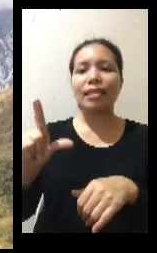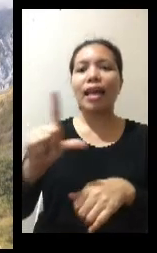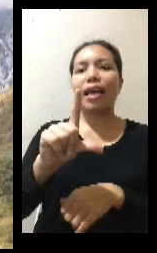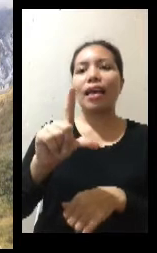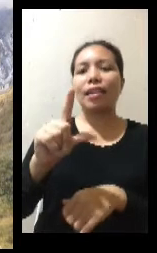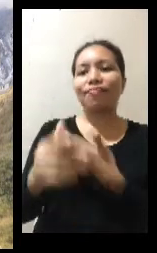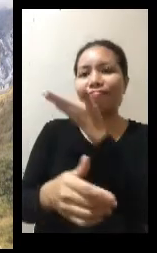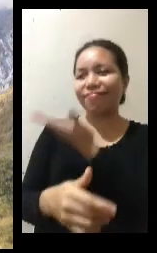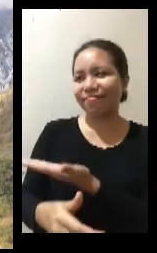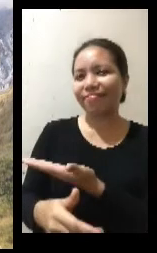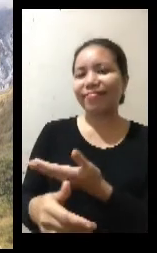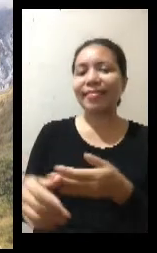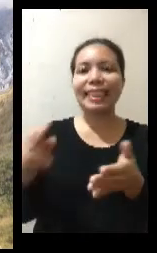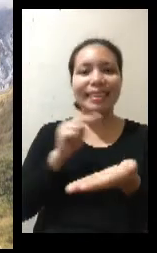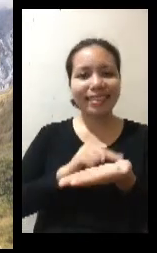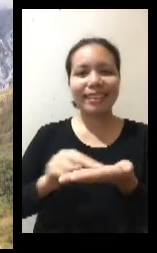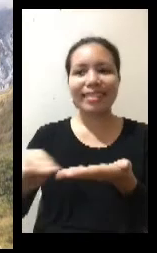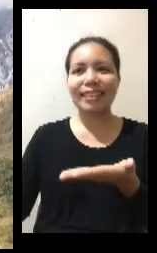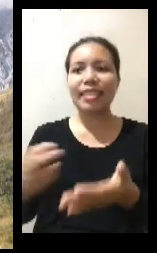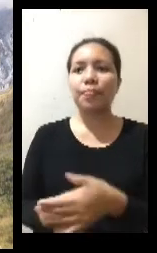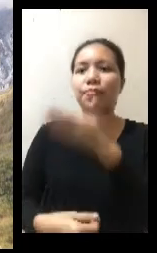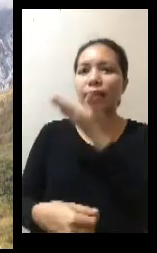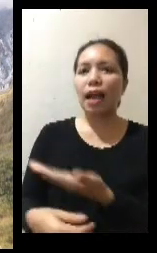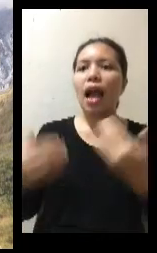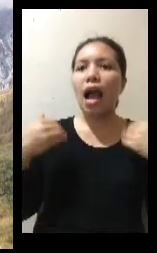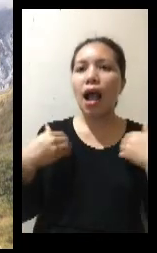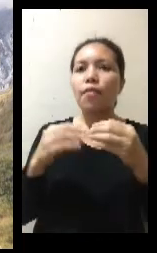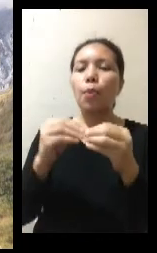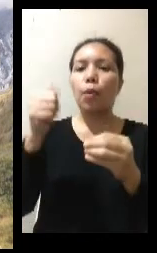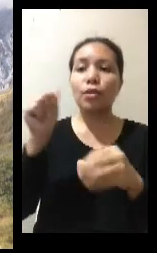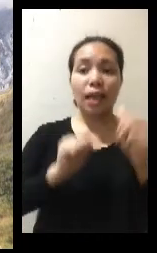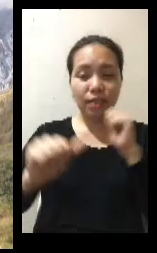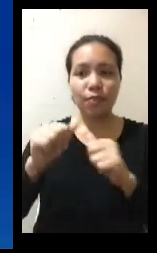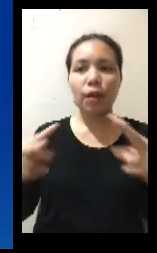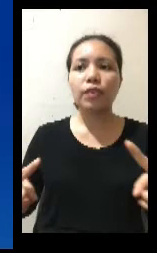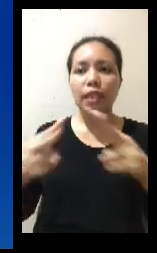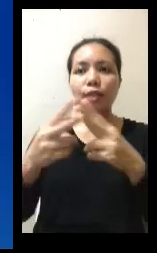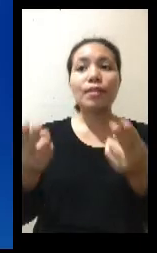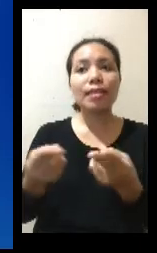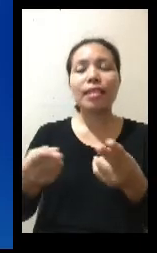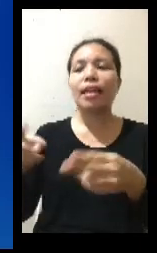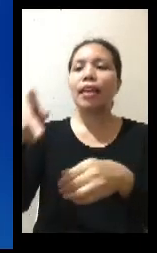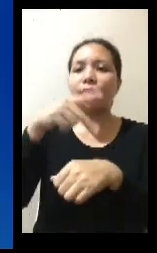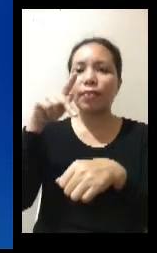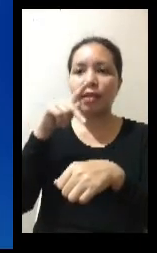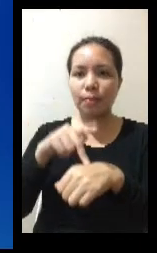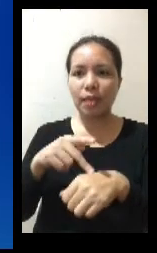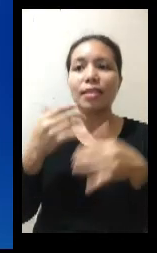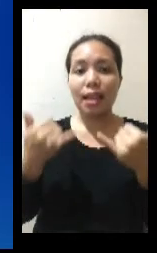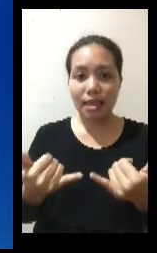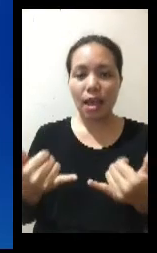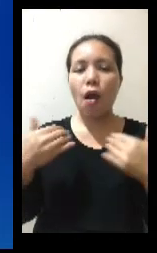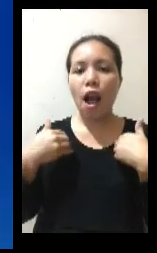Lake, Pinatubo Lake is also a favorite tourist spot for its scenic landscape. Here is a list of the most